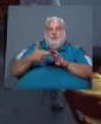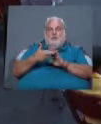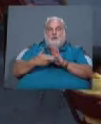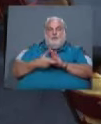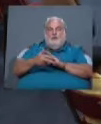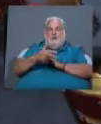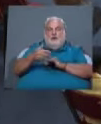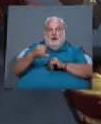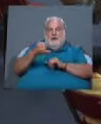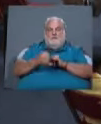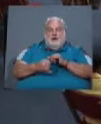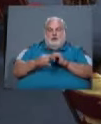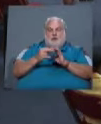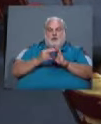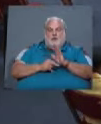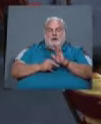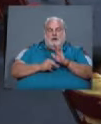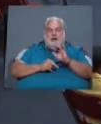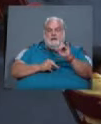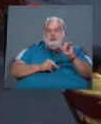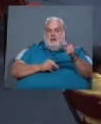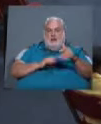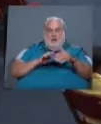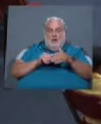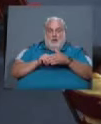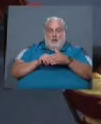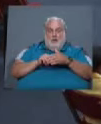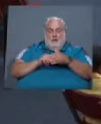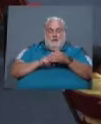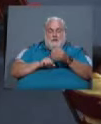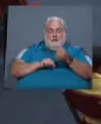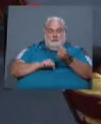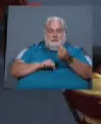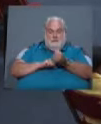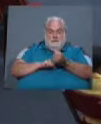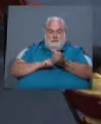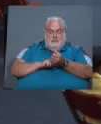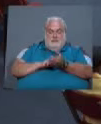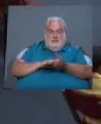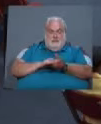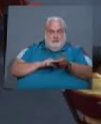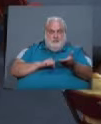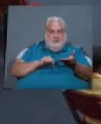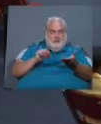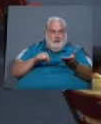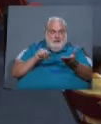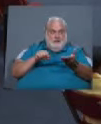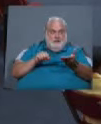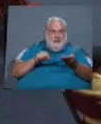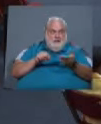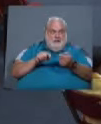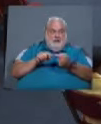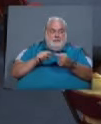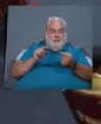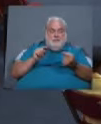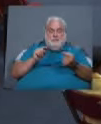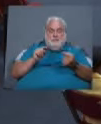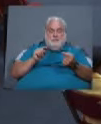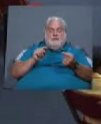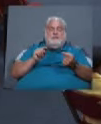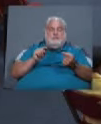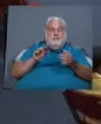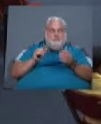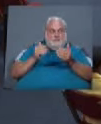We have a motion and a second to suspend the rules and place the ordinance on third and final reading. All in favor? Aye.